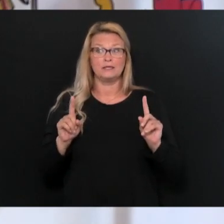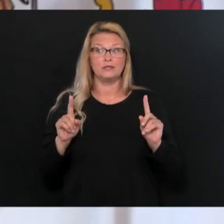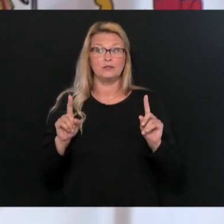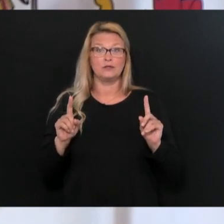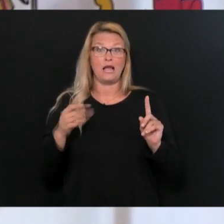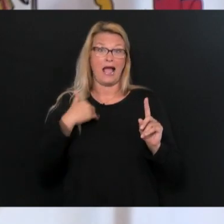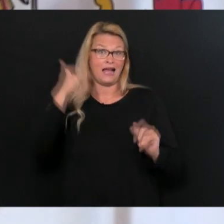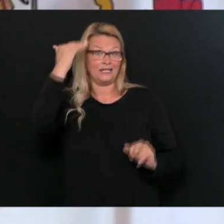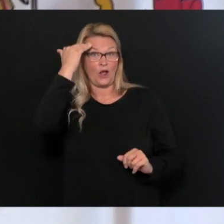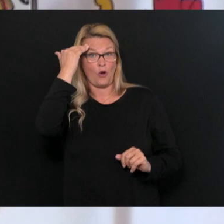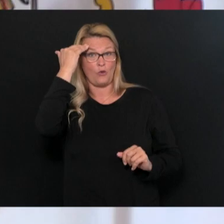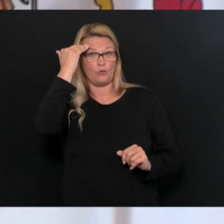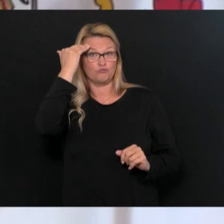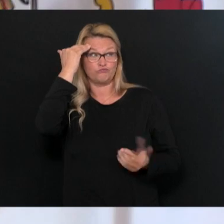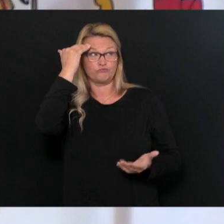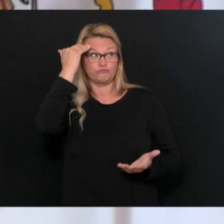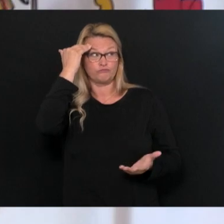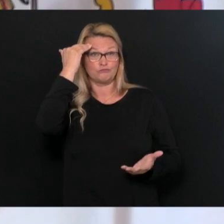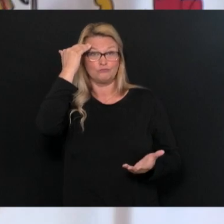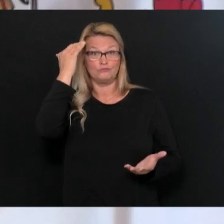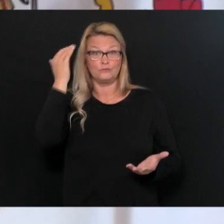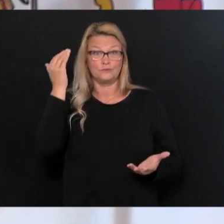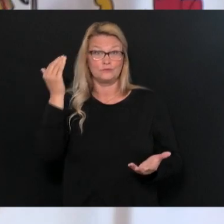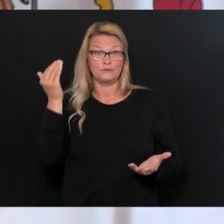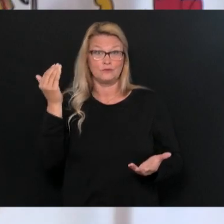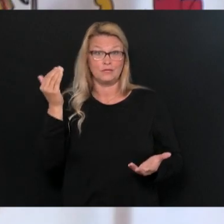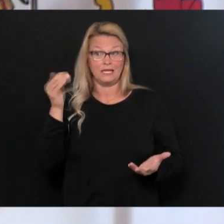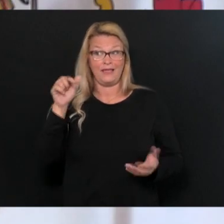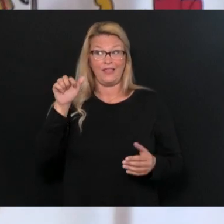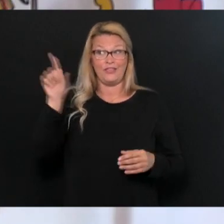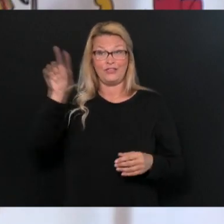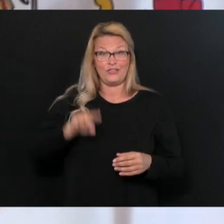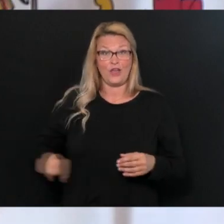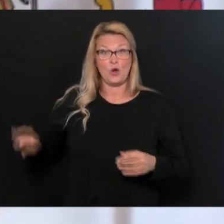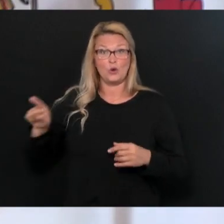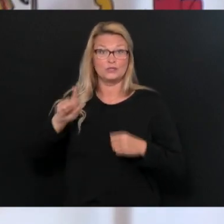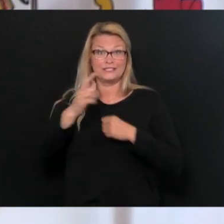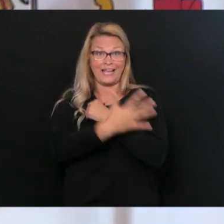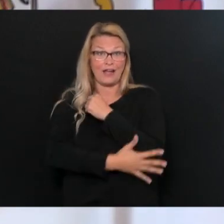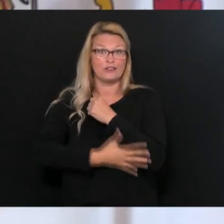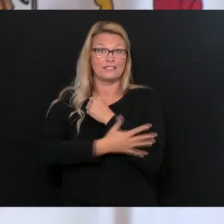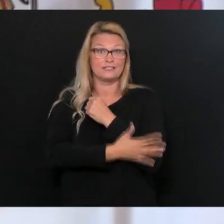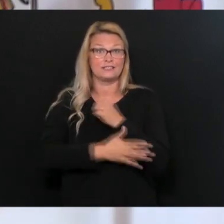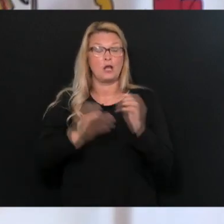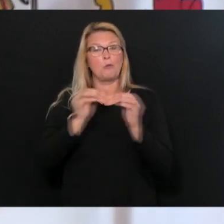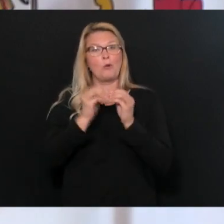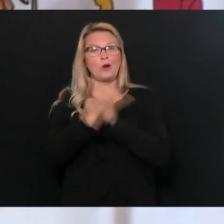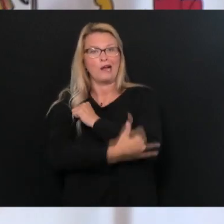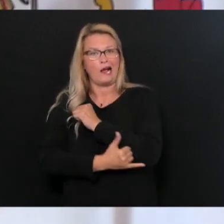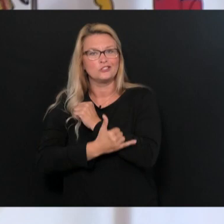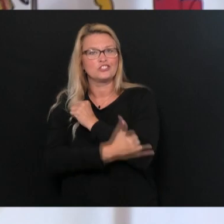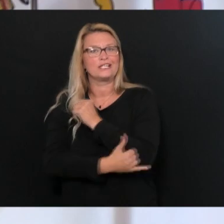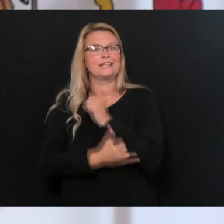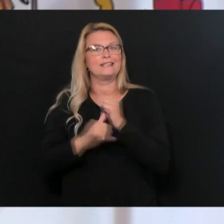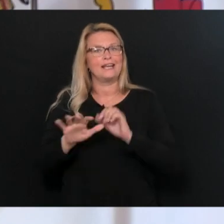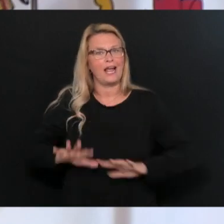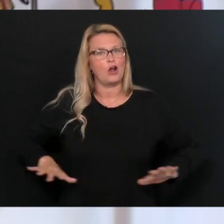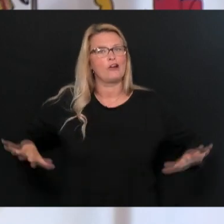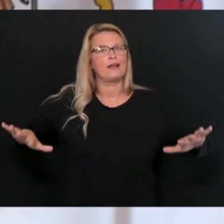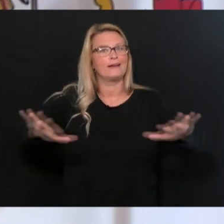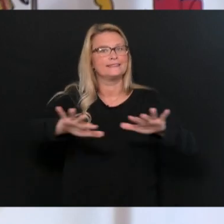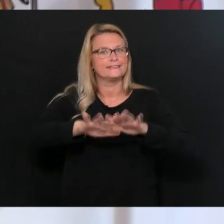I know that there's also in these counties, our more rural counties and whatever like that. I